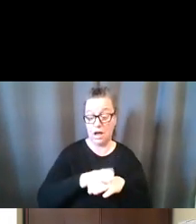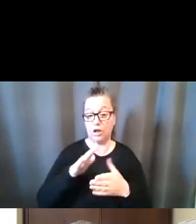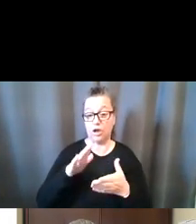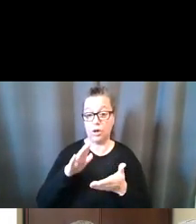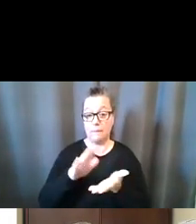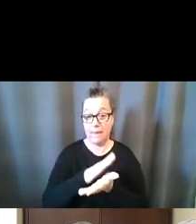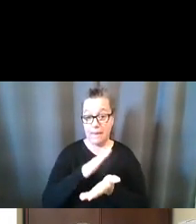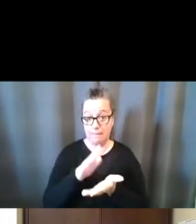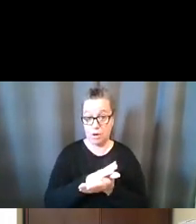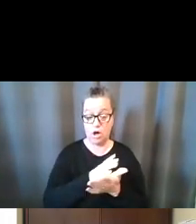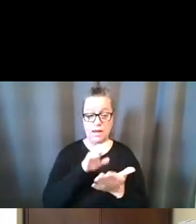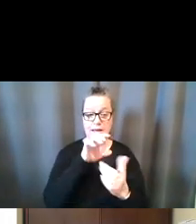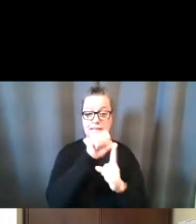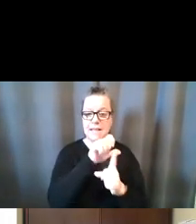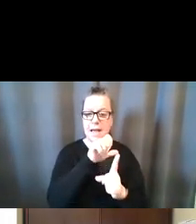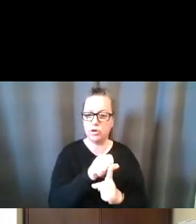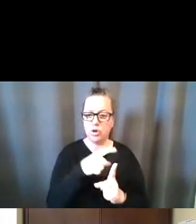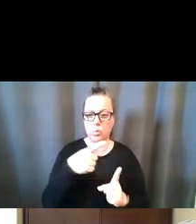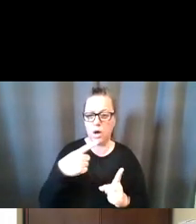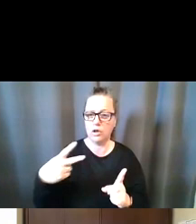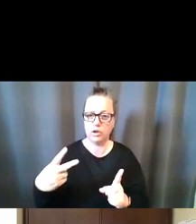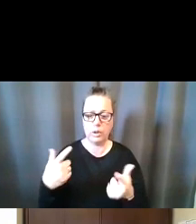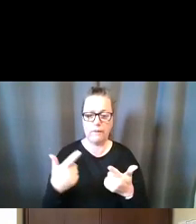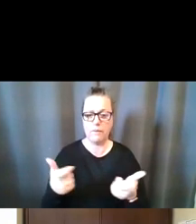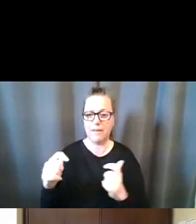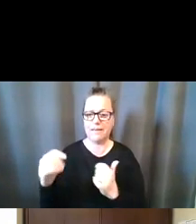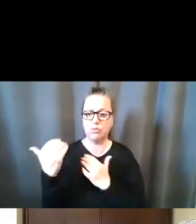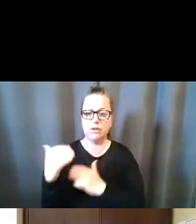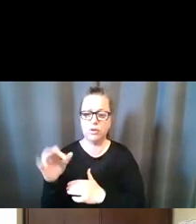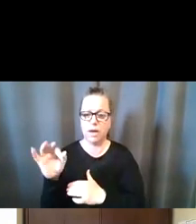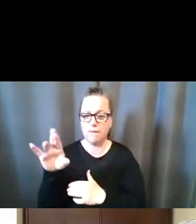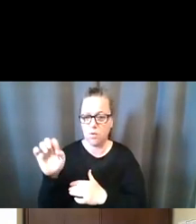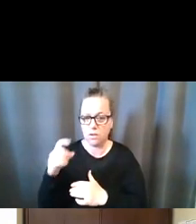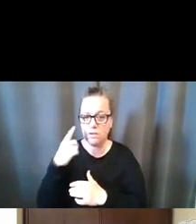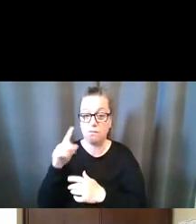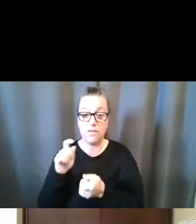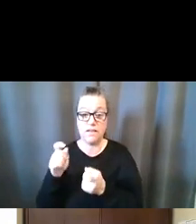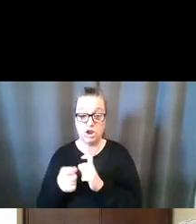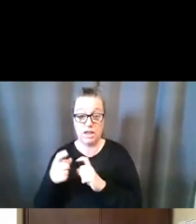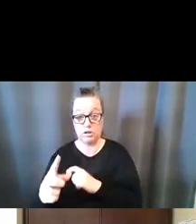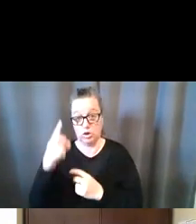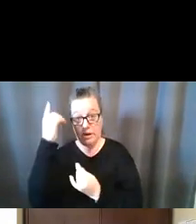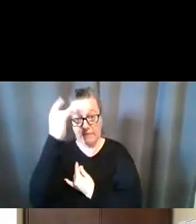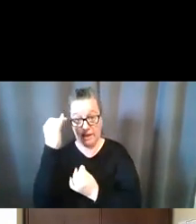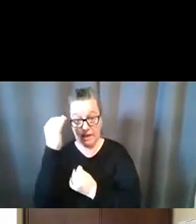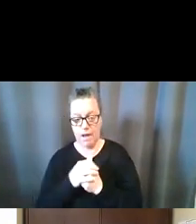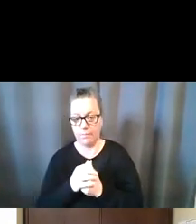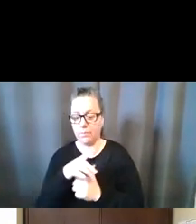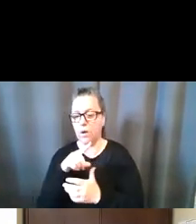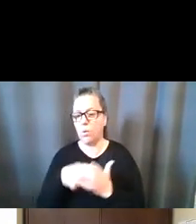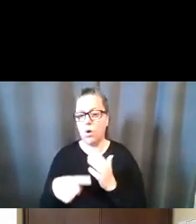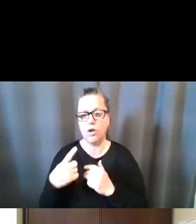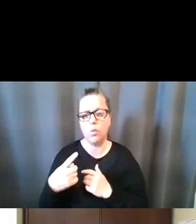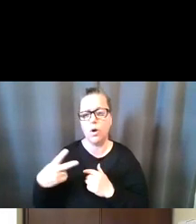begin by capturing one or two of those biggest restraining forces for the change you're thinking about. What are the one or